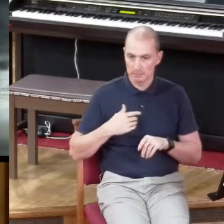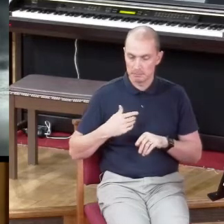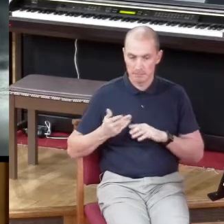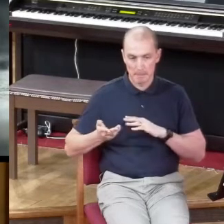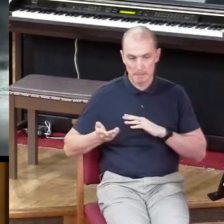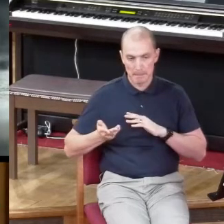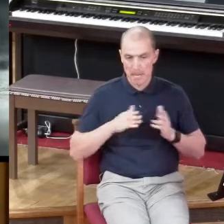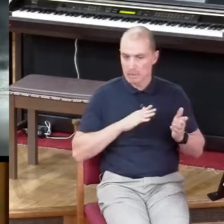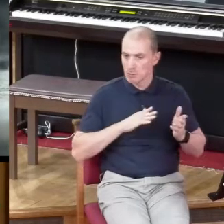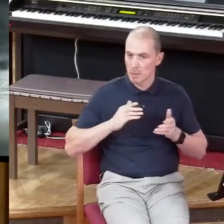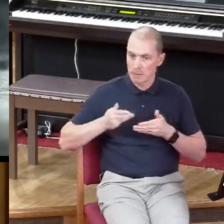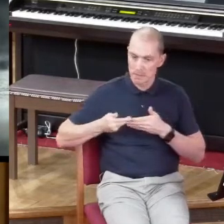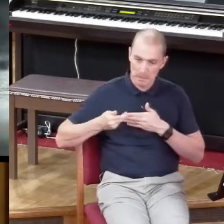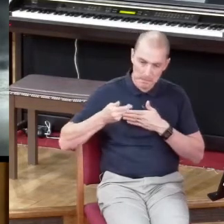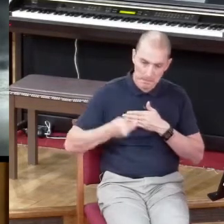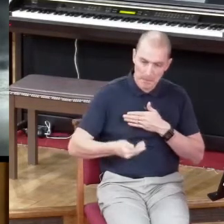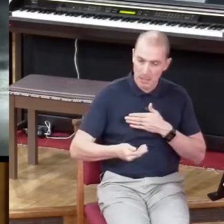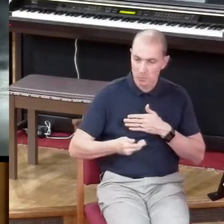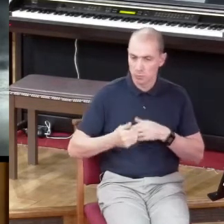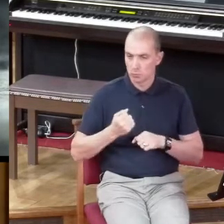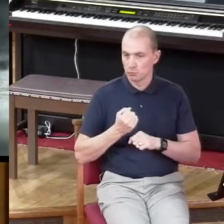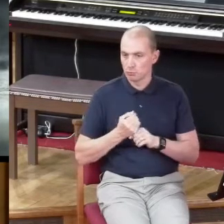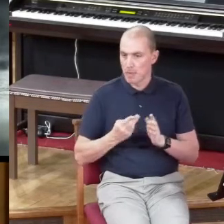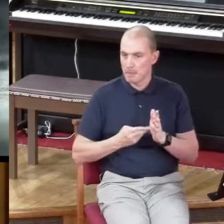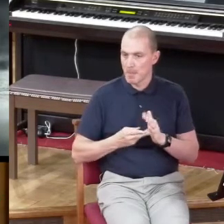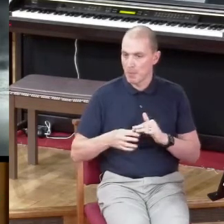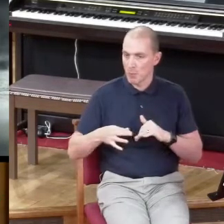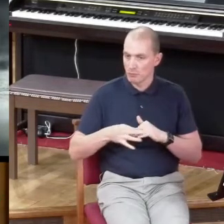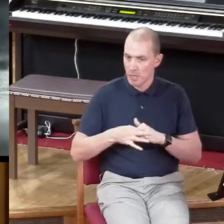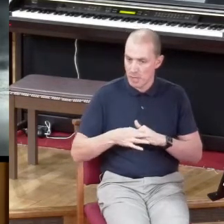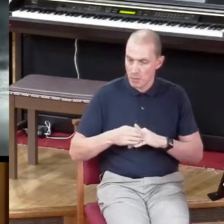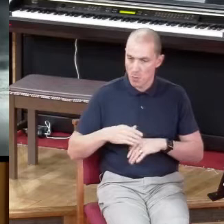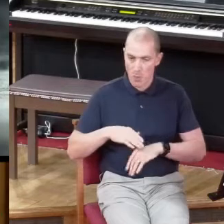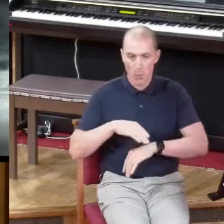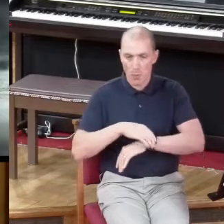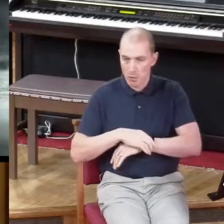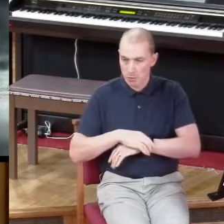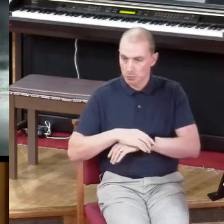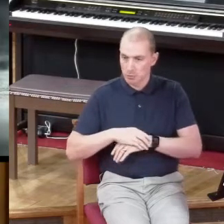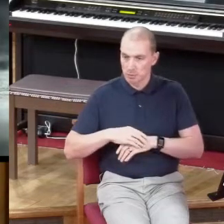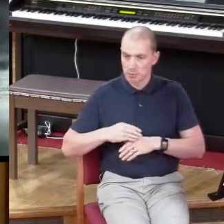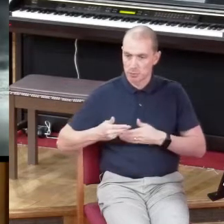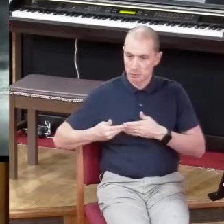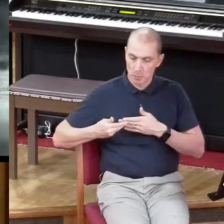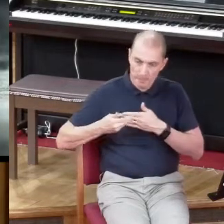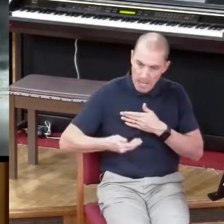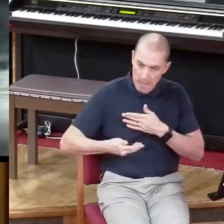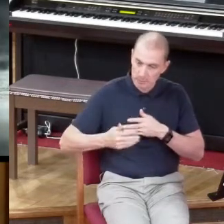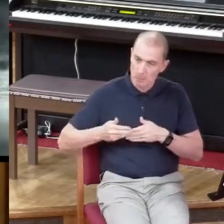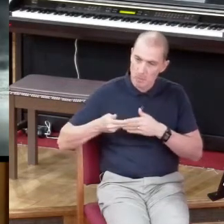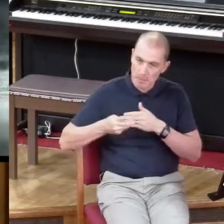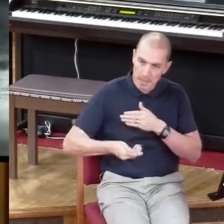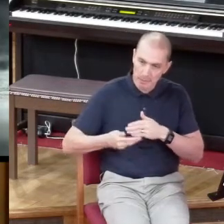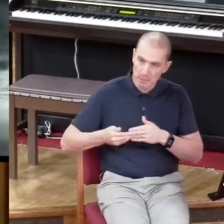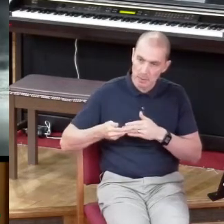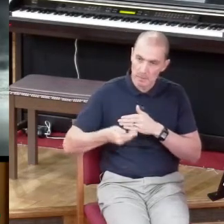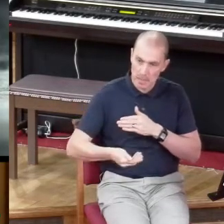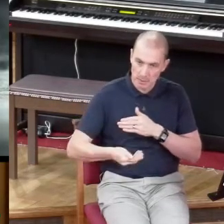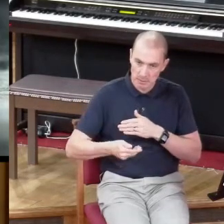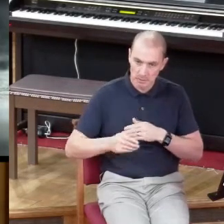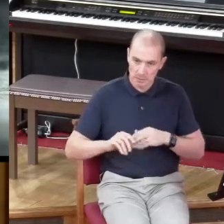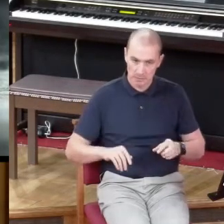things, because they're important to us. And so we need to learn to value this book and the teaching that we can receive from